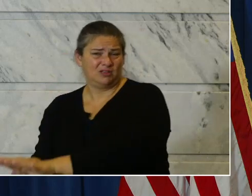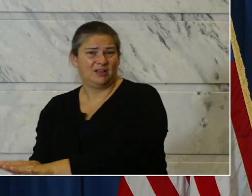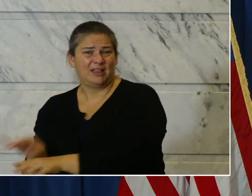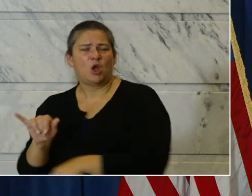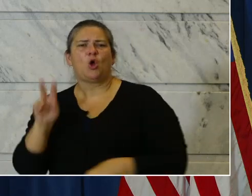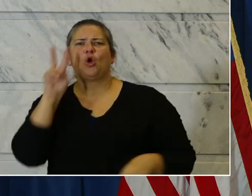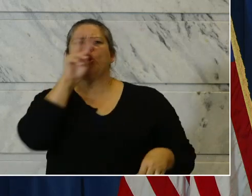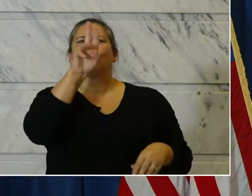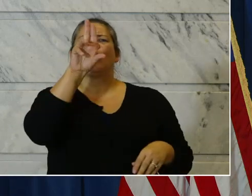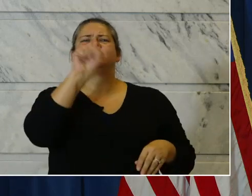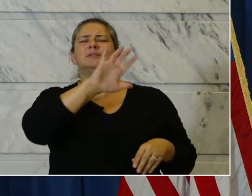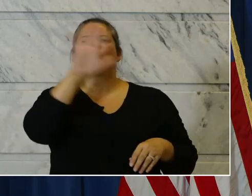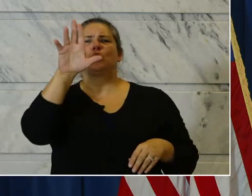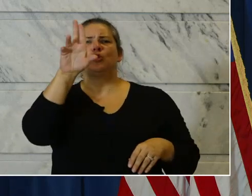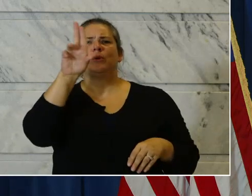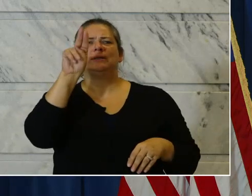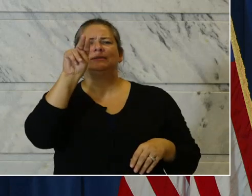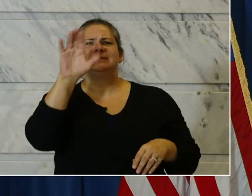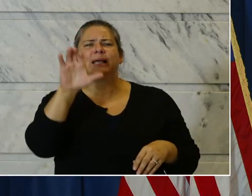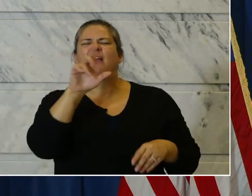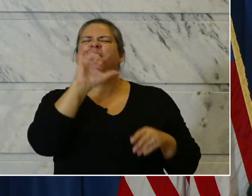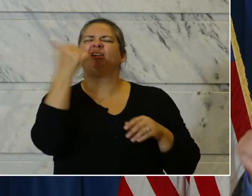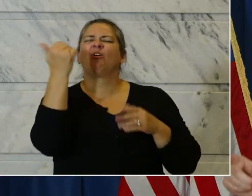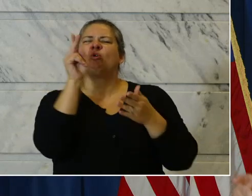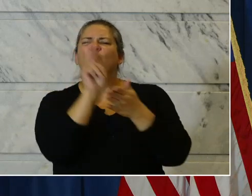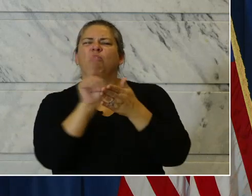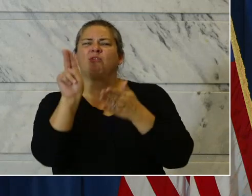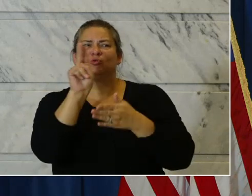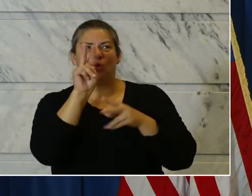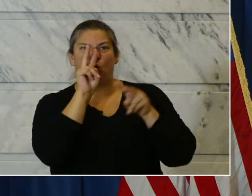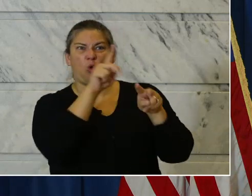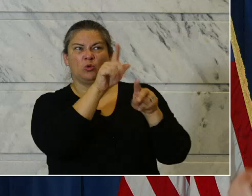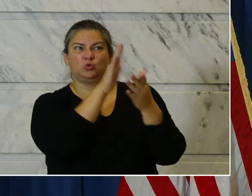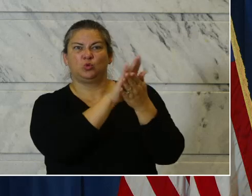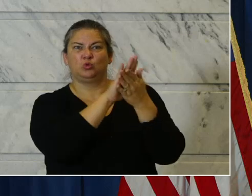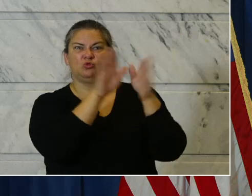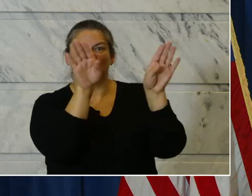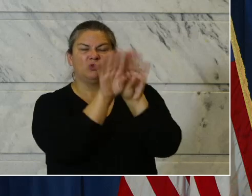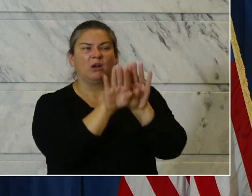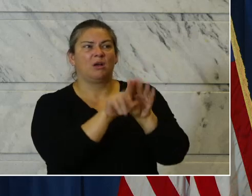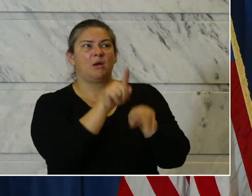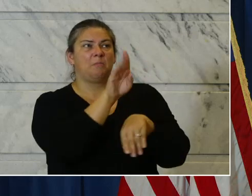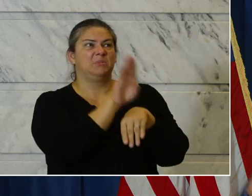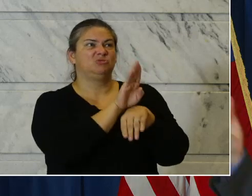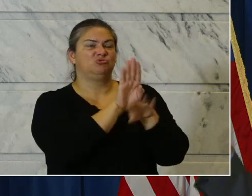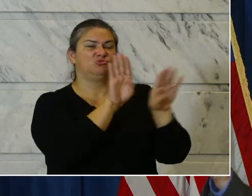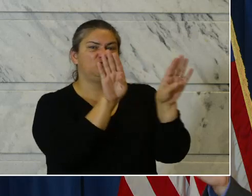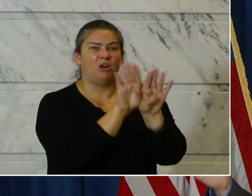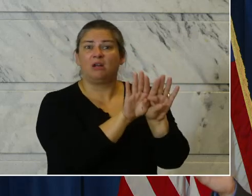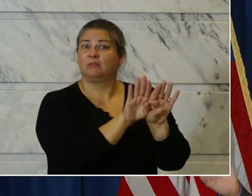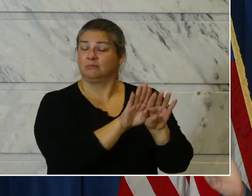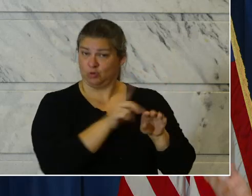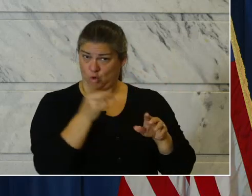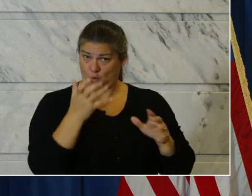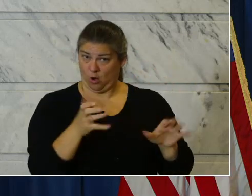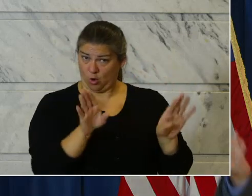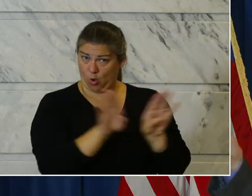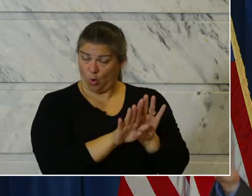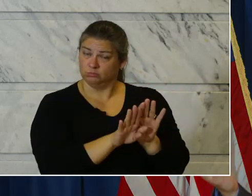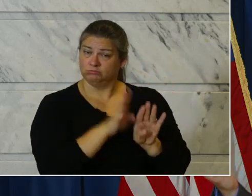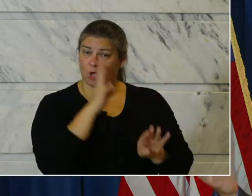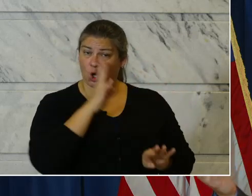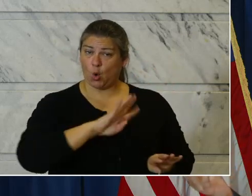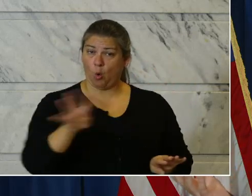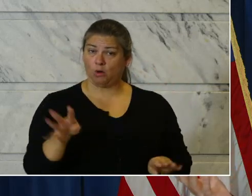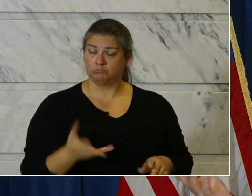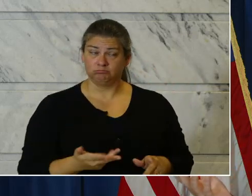UNC and some of these other universities, you want to get a school shut down, you want to get a business shut down, just ignore the rules. And when the disease